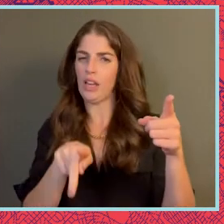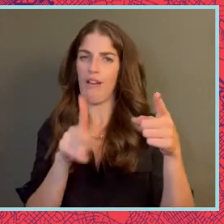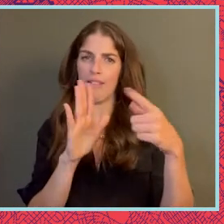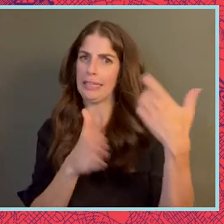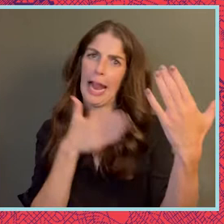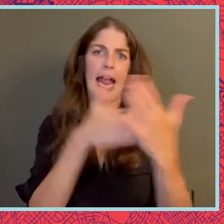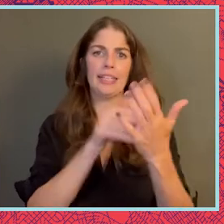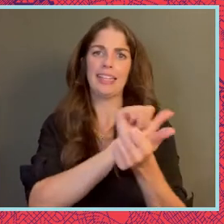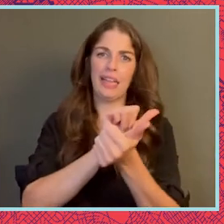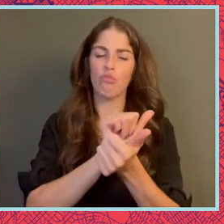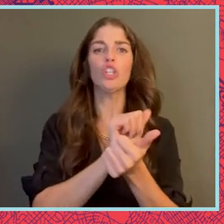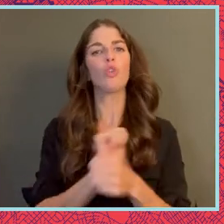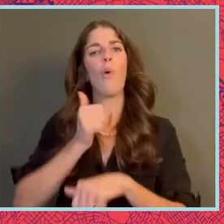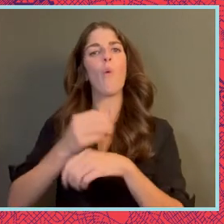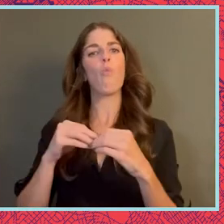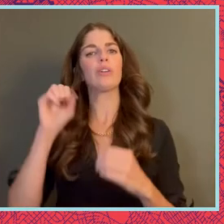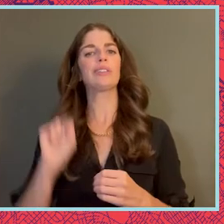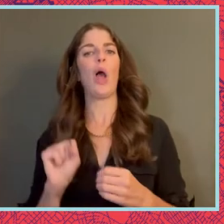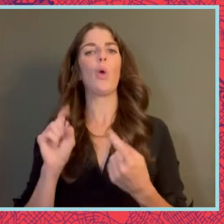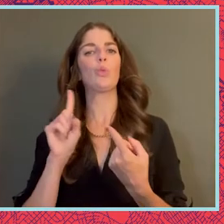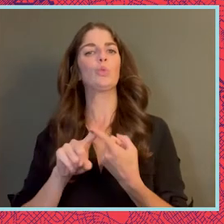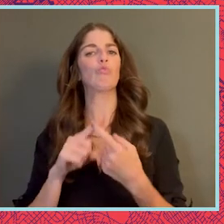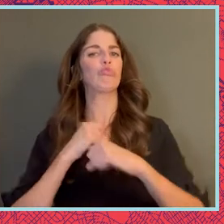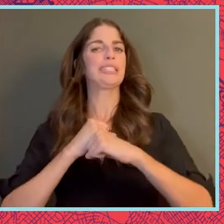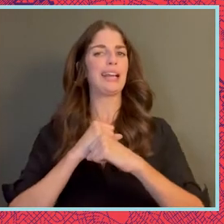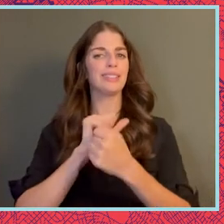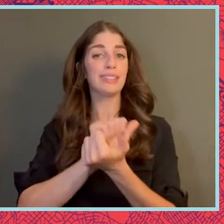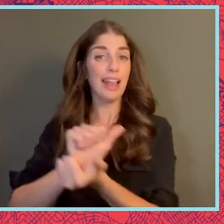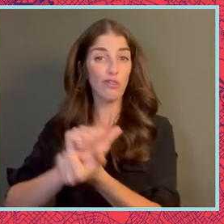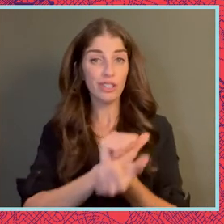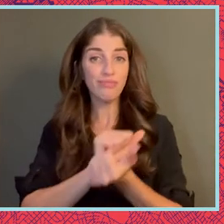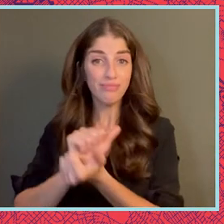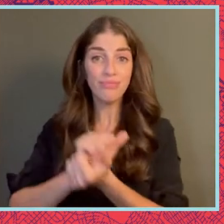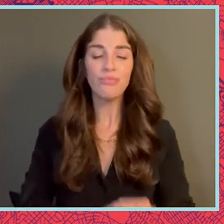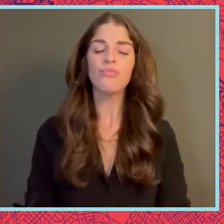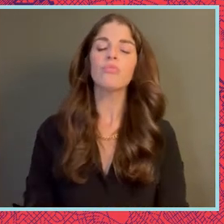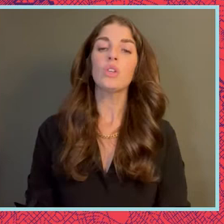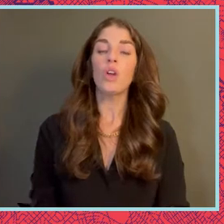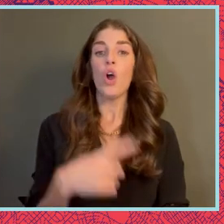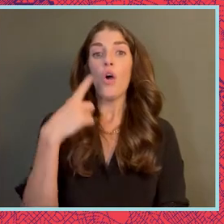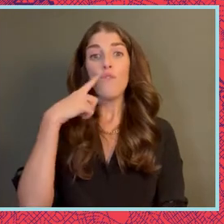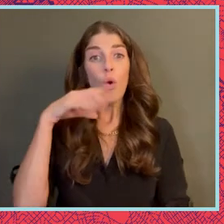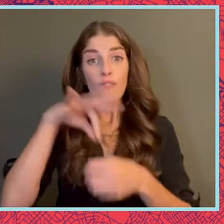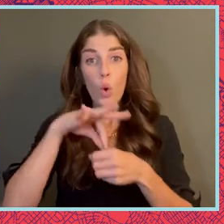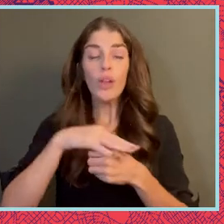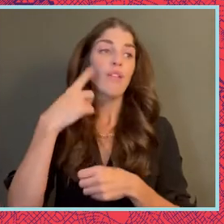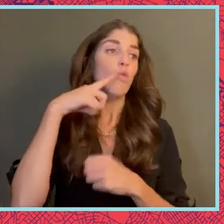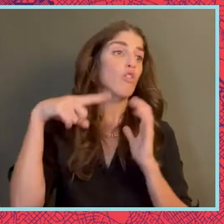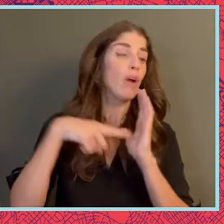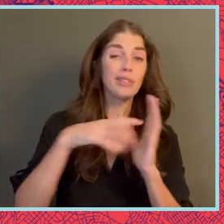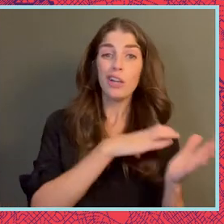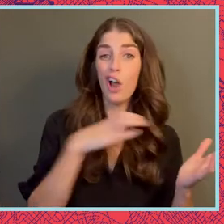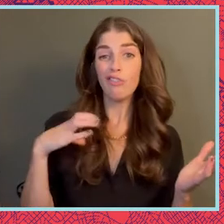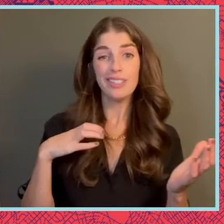anti-slavery communities in Philadelphia. But when it came to voting, when it came to representation in Congress, that was primarily just